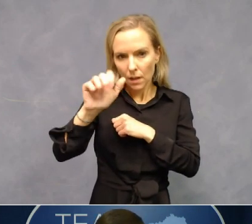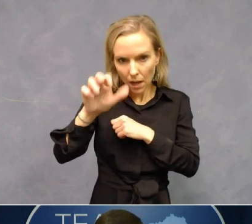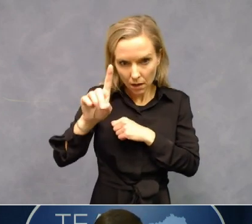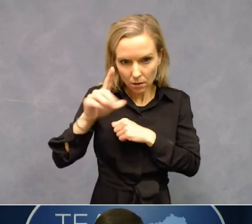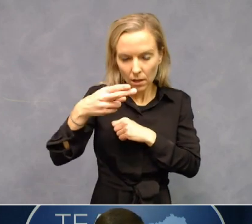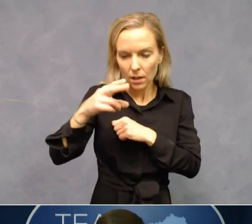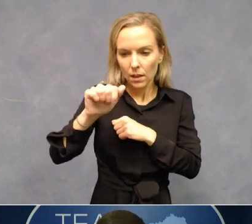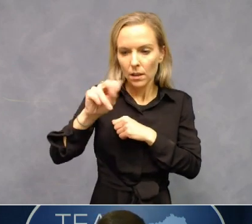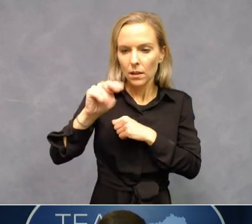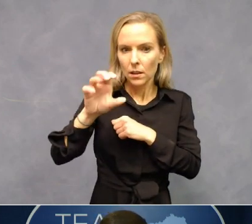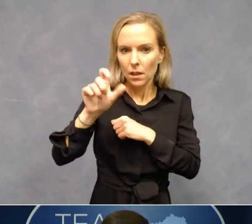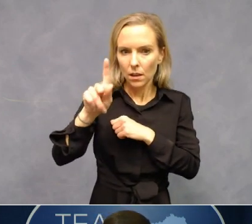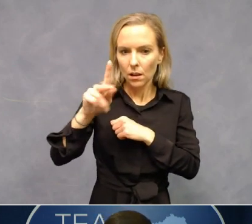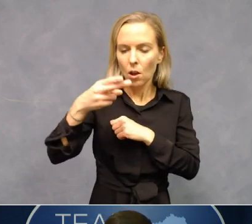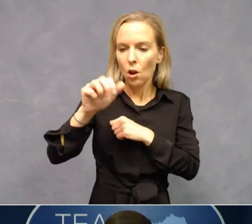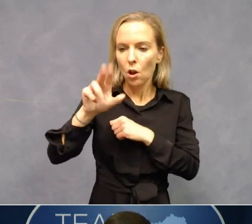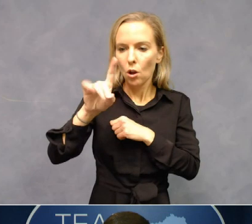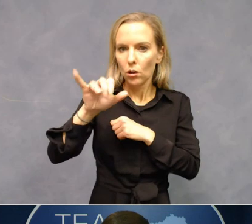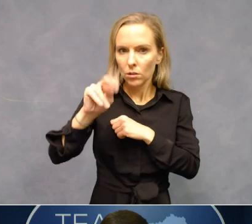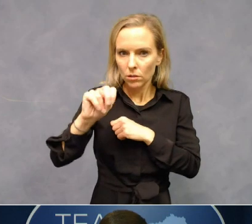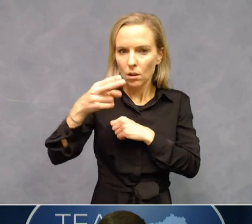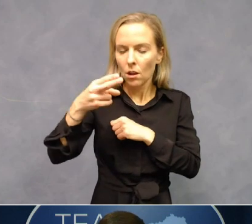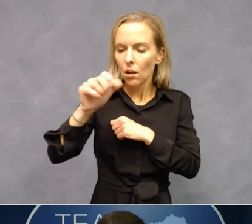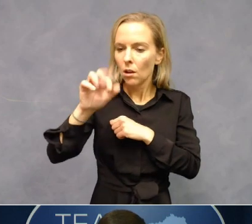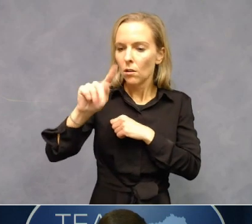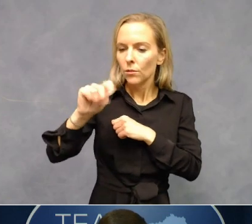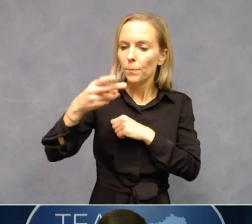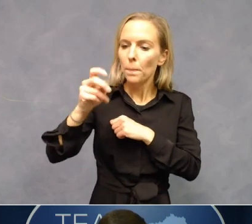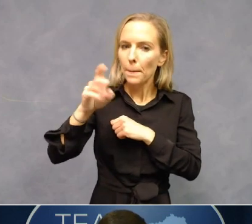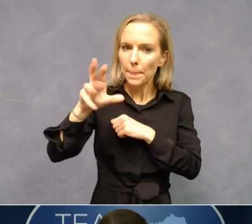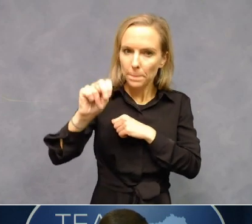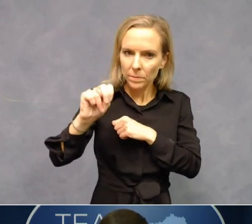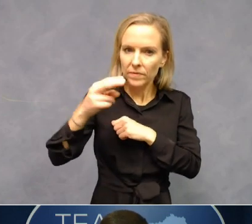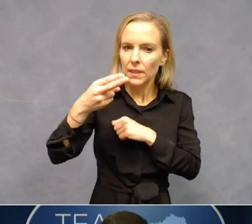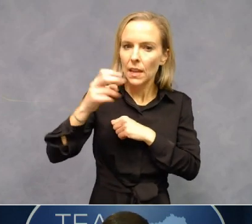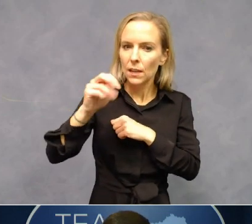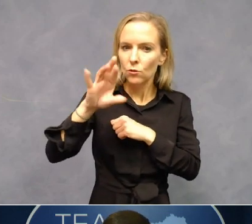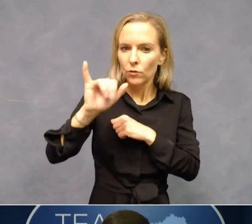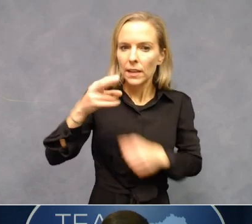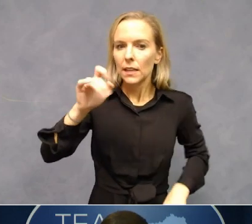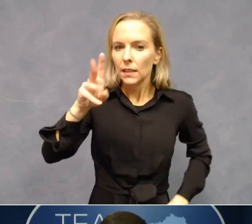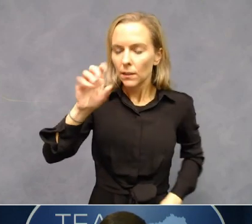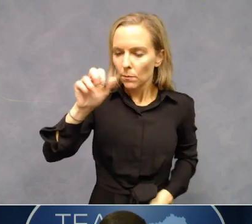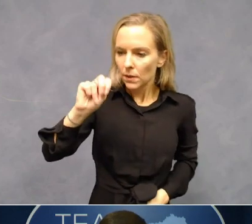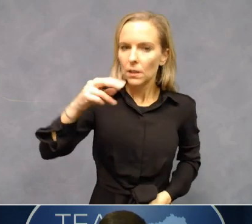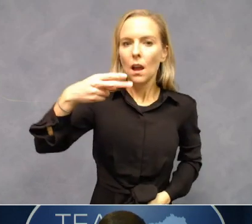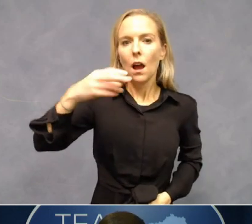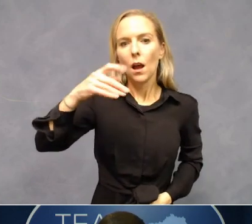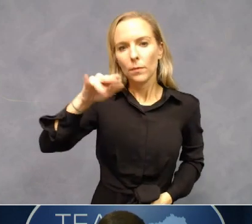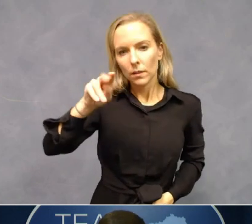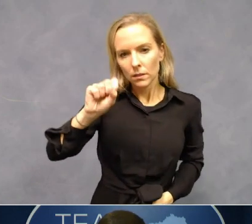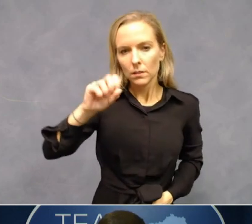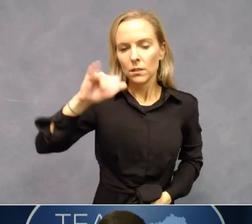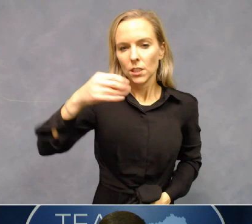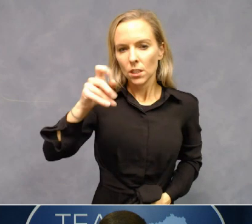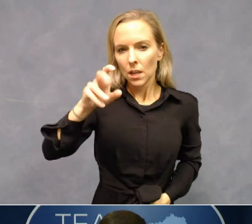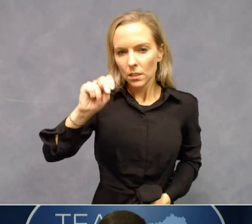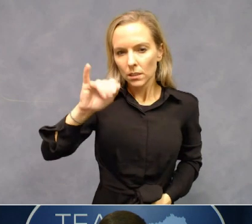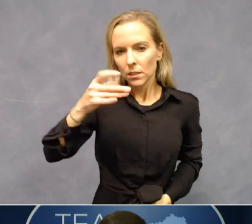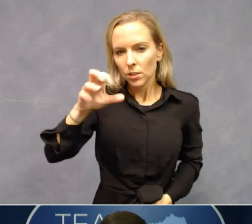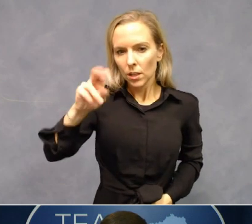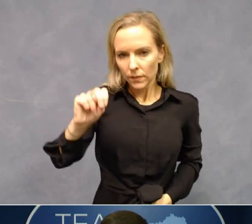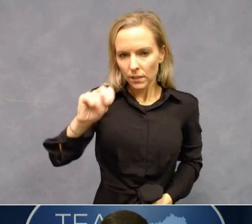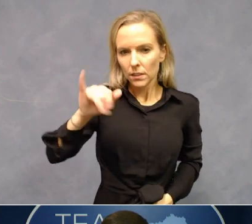Hancock, Hardin, Hart, Henderson, Henry, Hickman, Hopkins, Jackson, Jefferson,